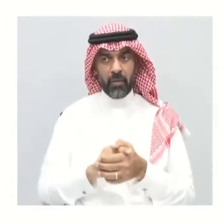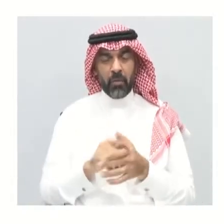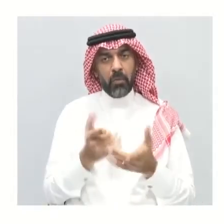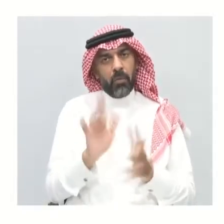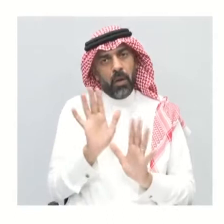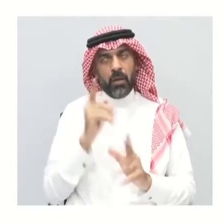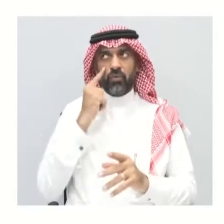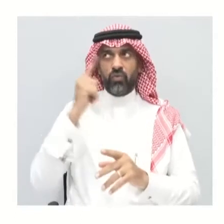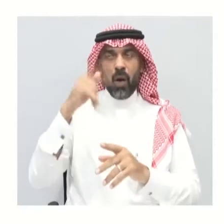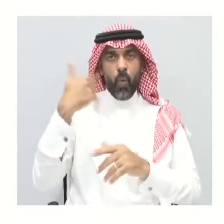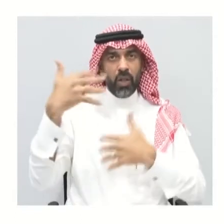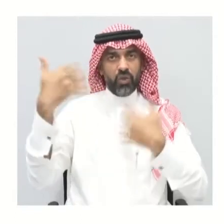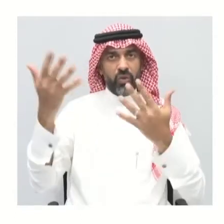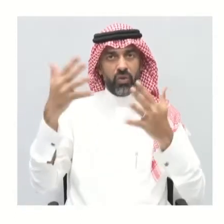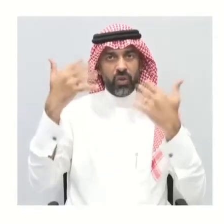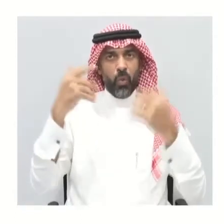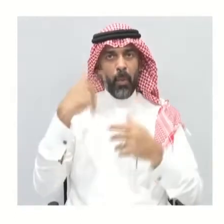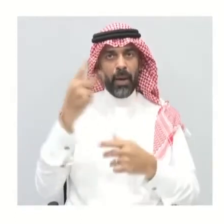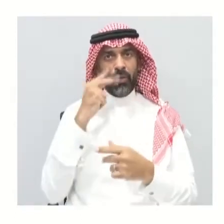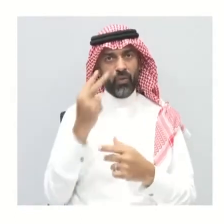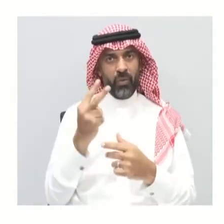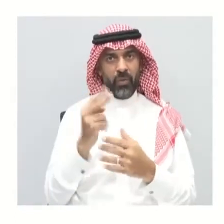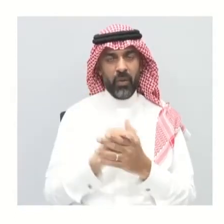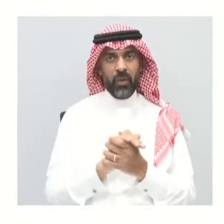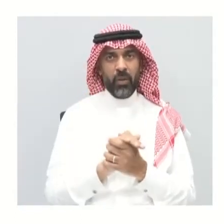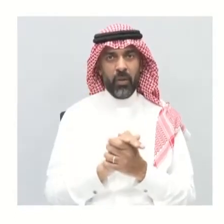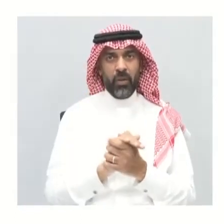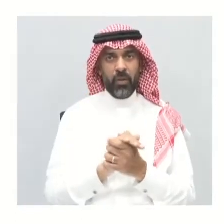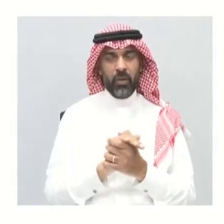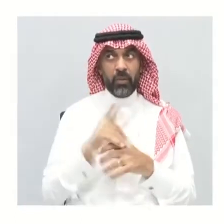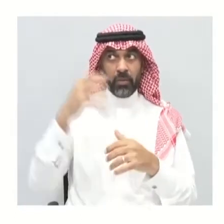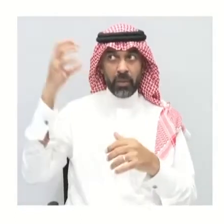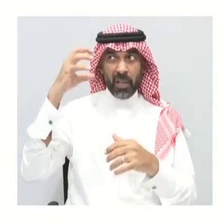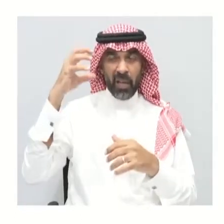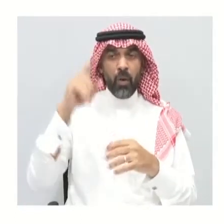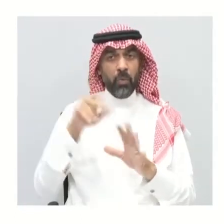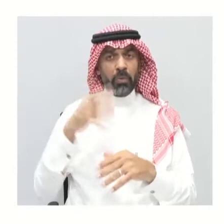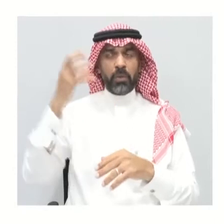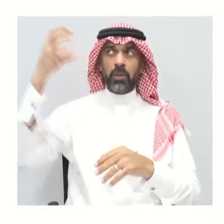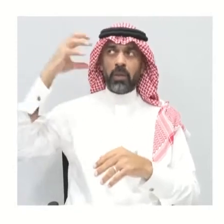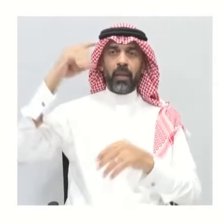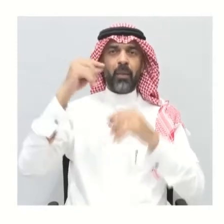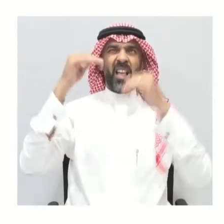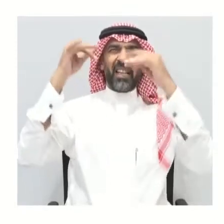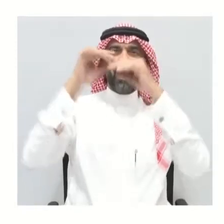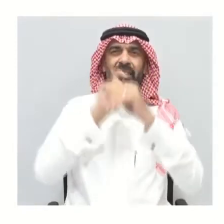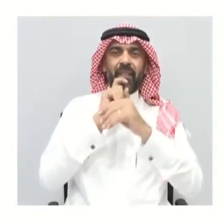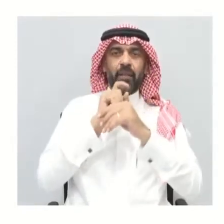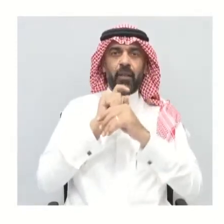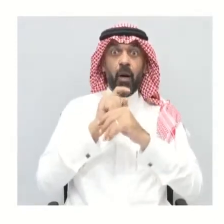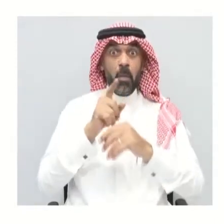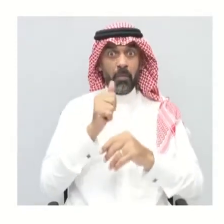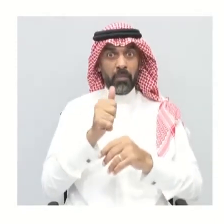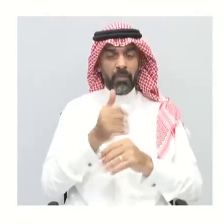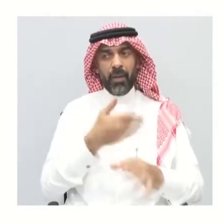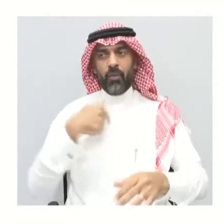depends. What's the weather like? It appears to be sunny and partly cloudy. I'll race you to the yard then.